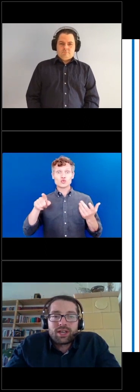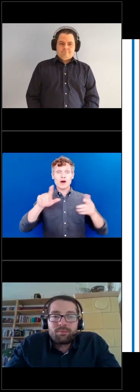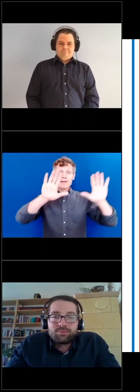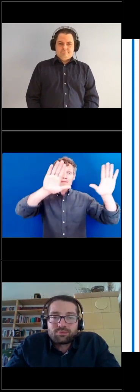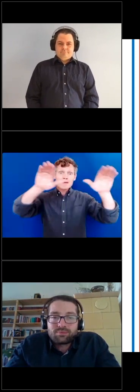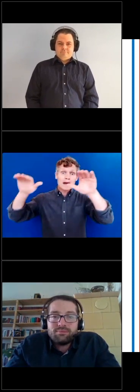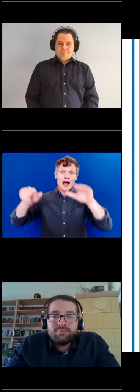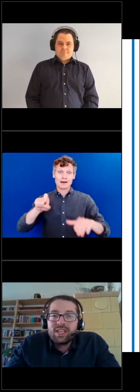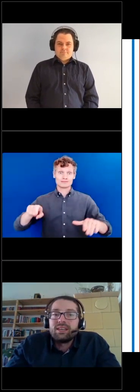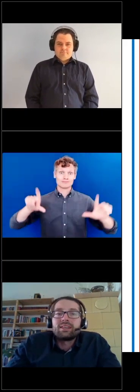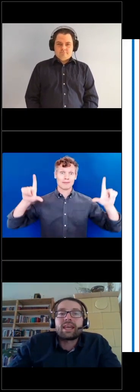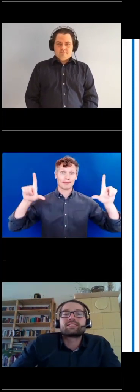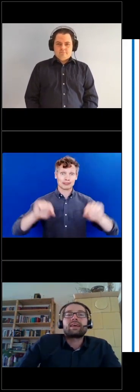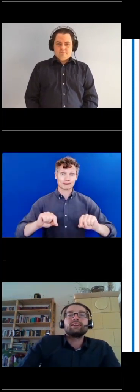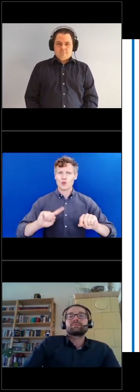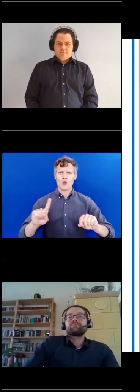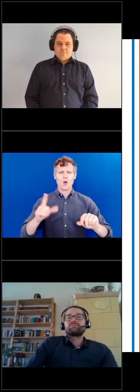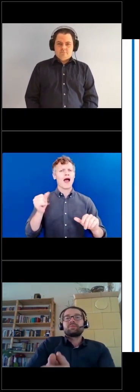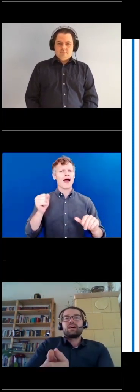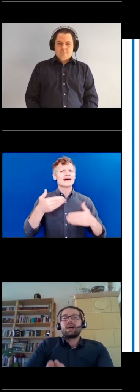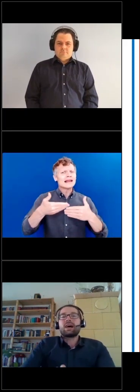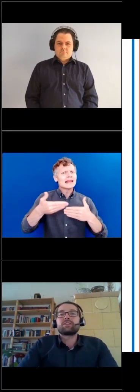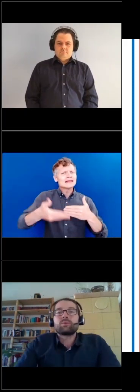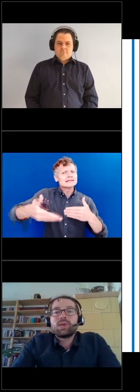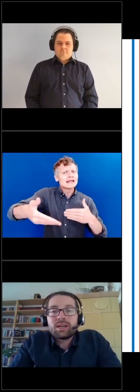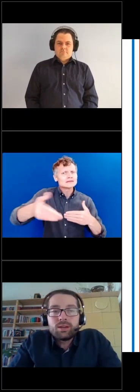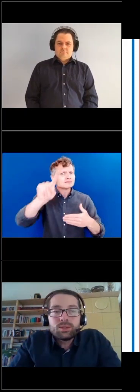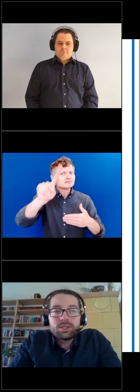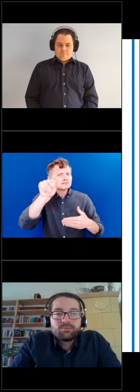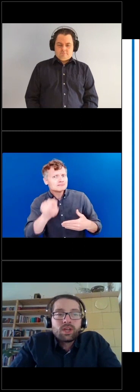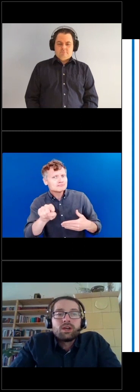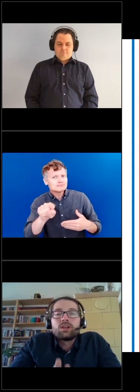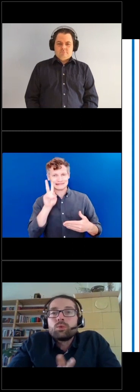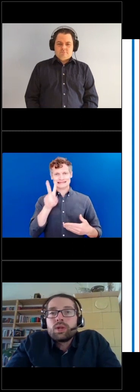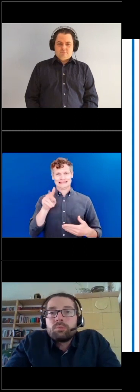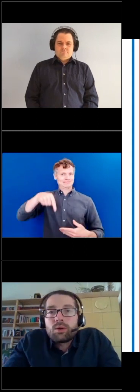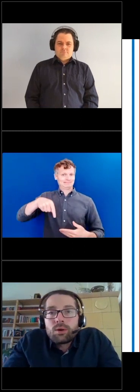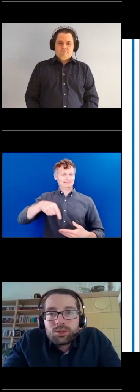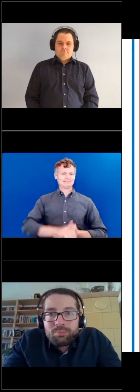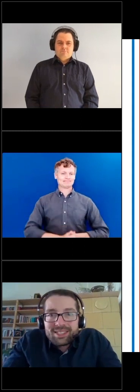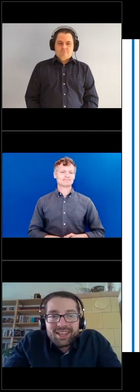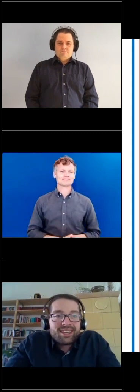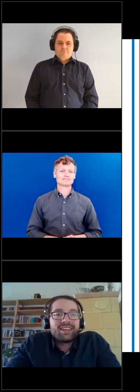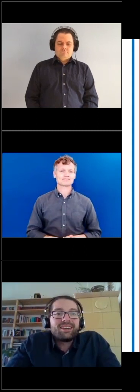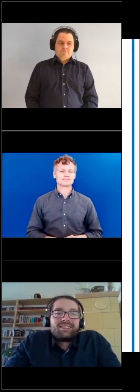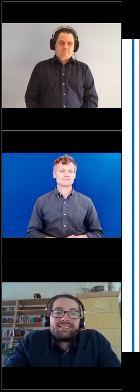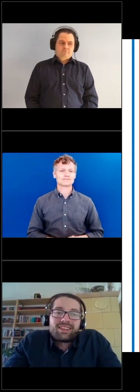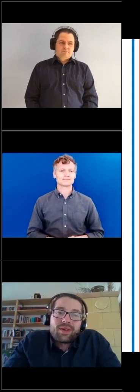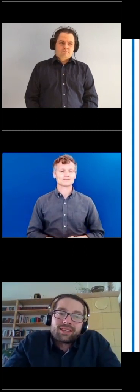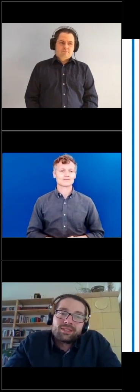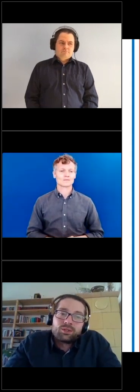finish today. Next slide. After the webinar closed, you will be